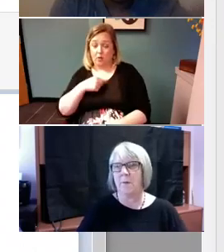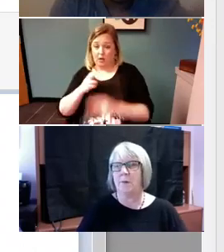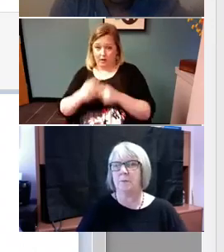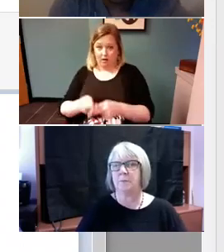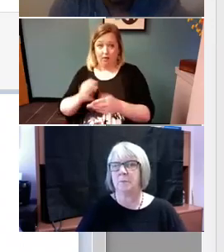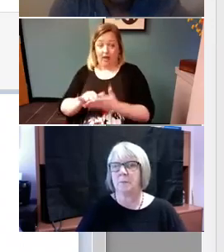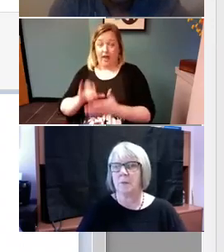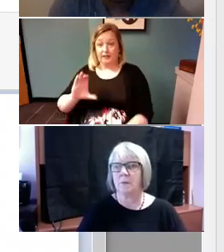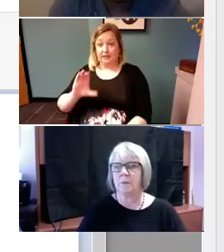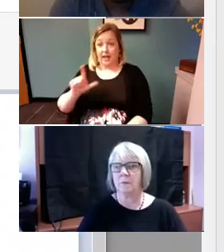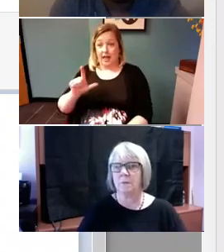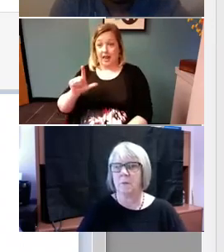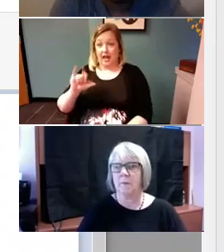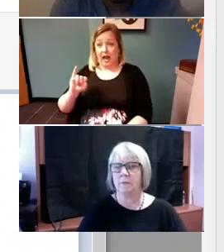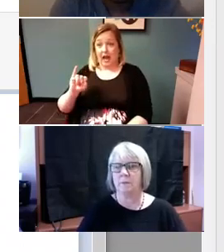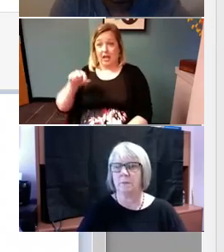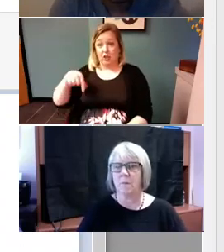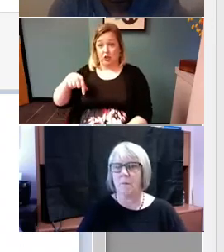CLIQUE, or a complete graph,